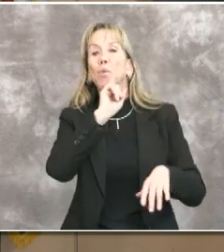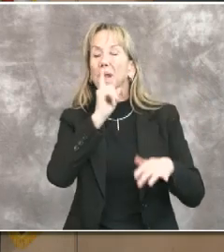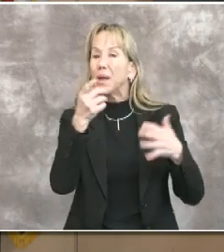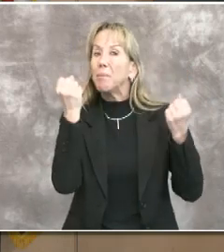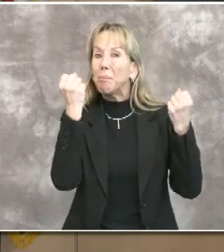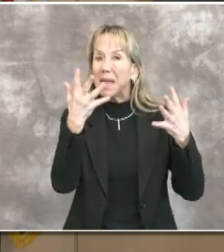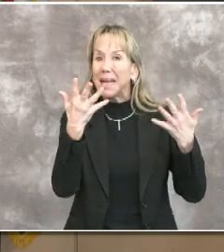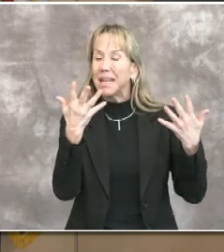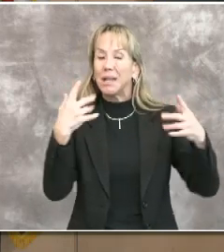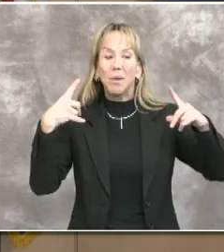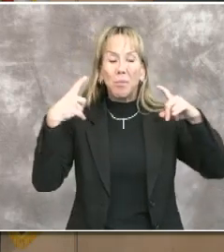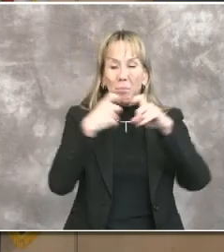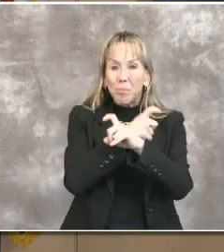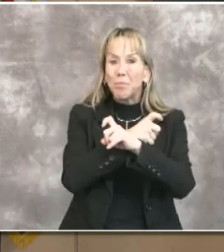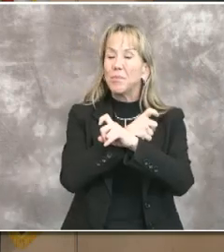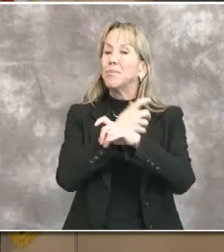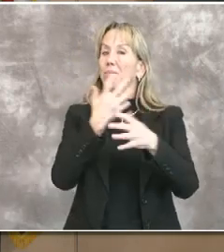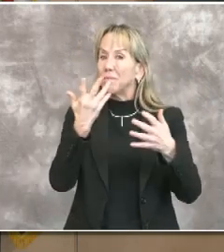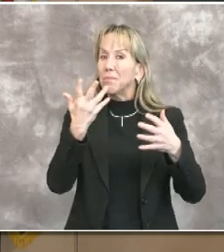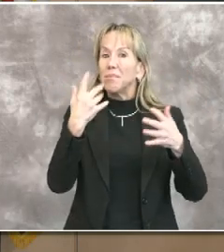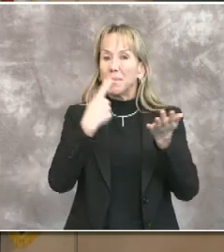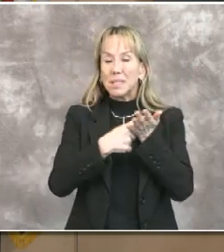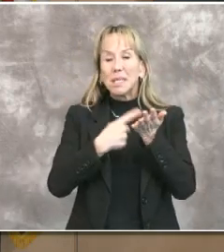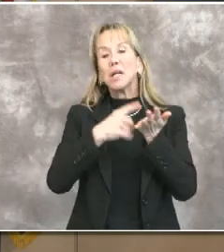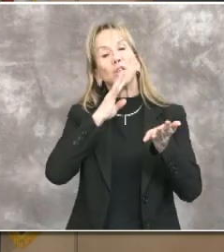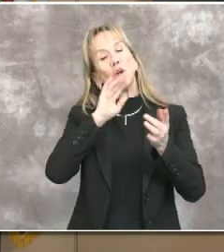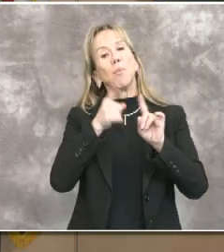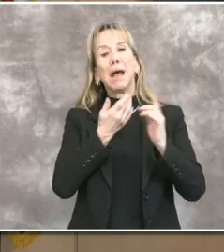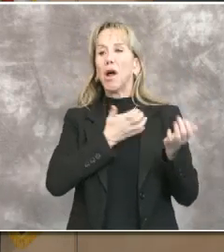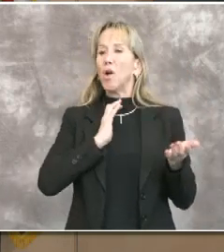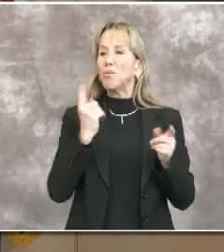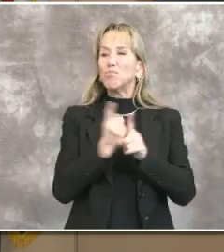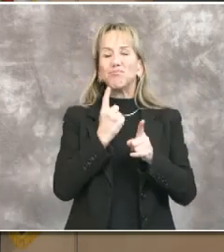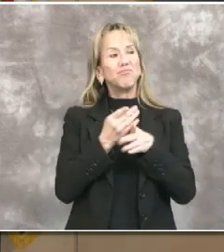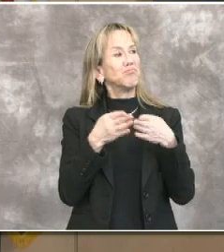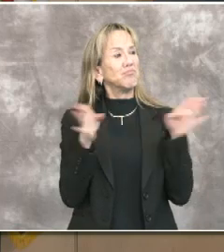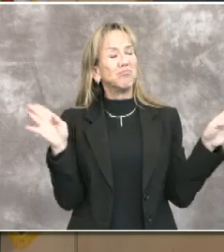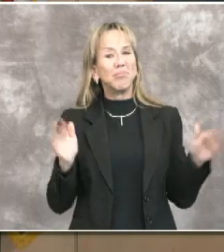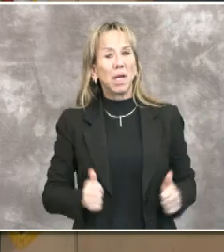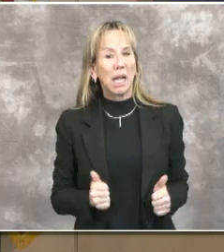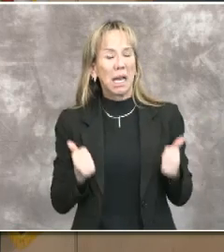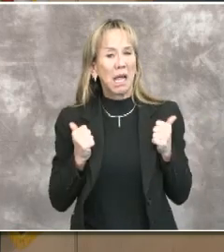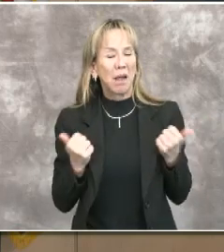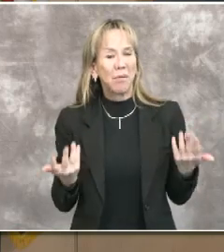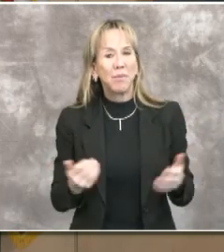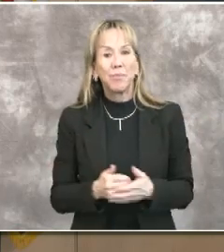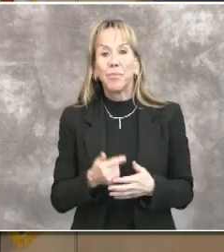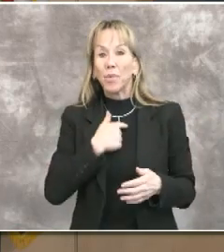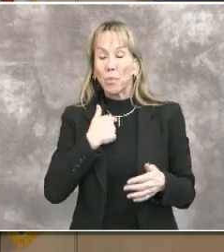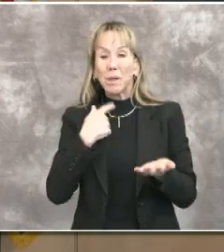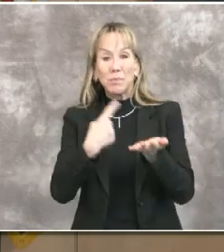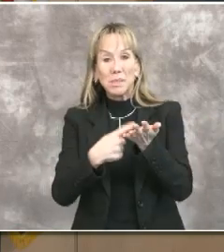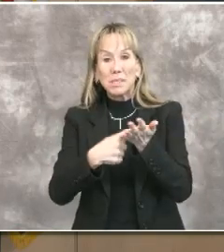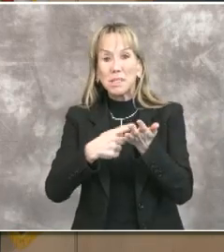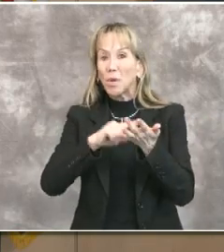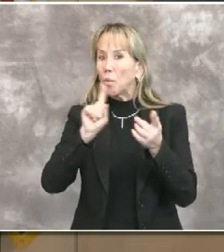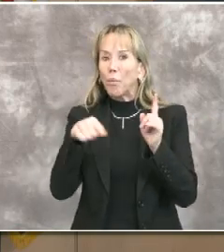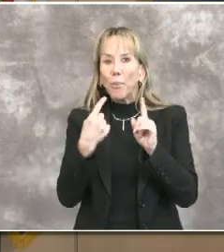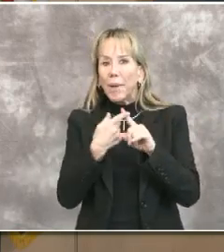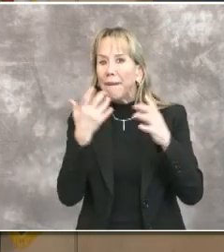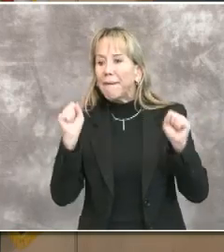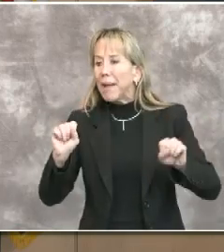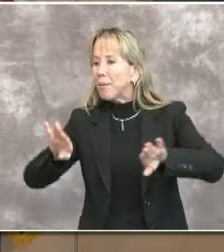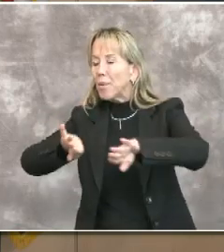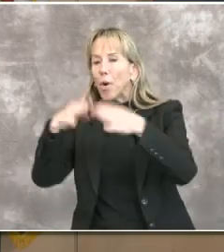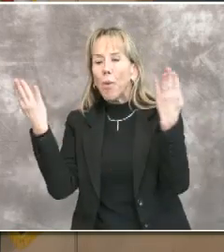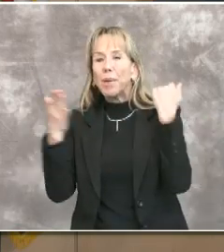discussions about reopening sectors of our civic life. Internally, we've talked about when we'll be able to reopen county